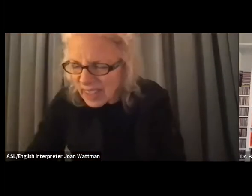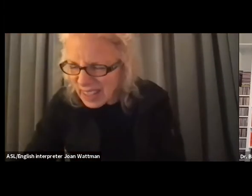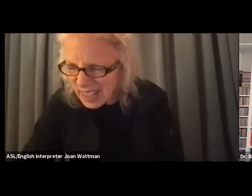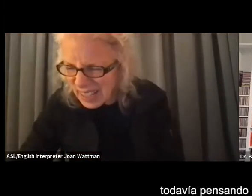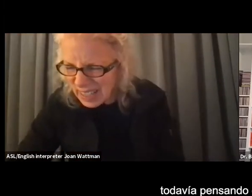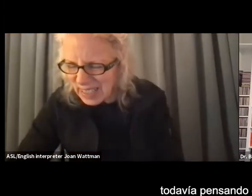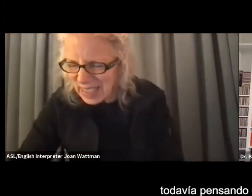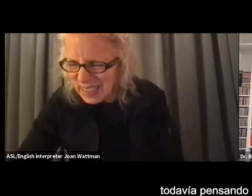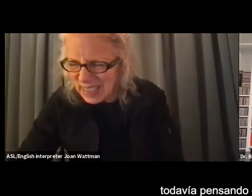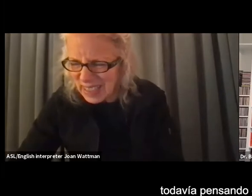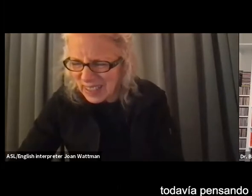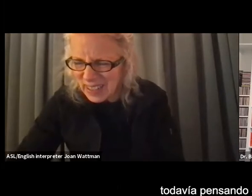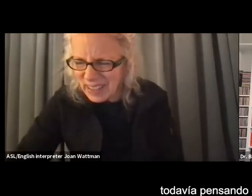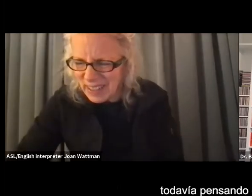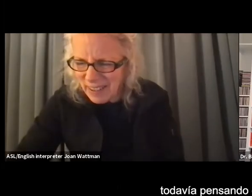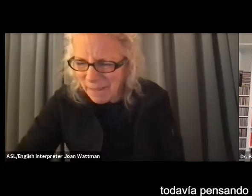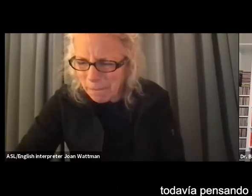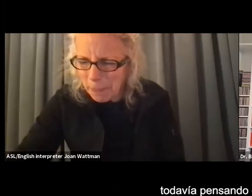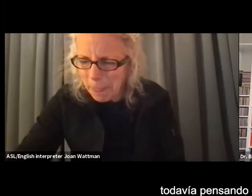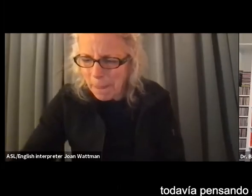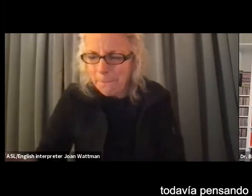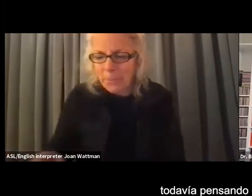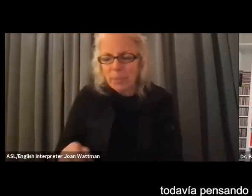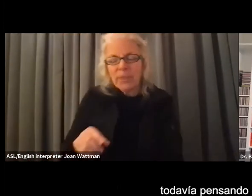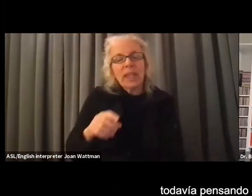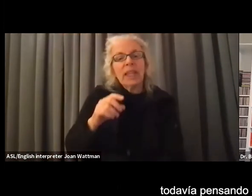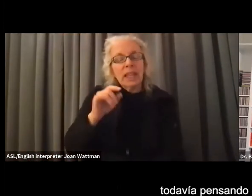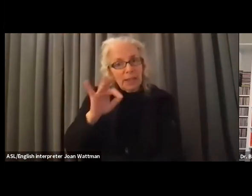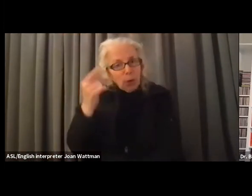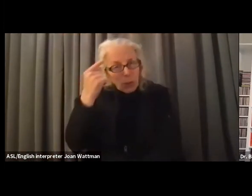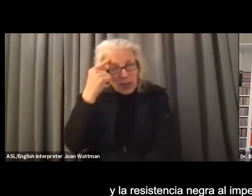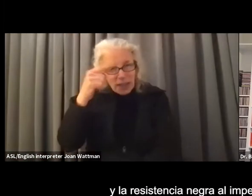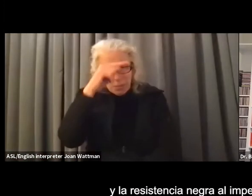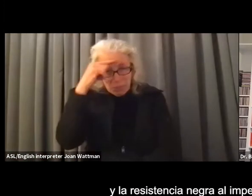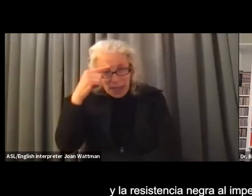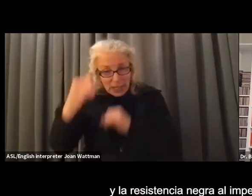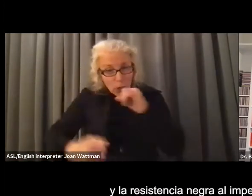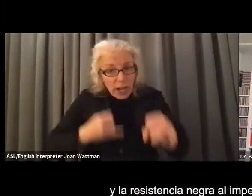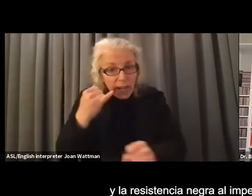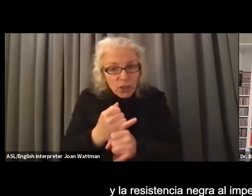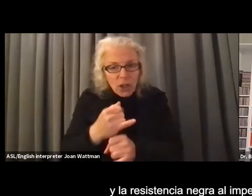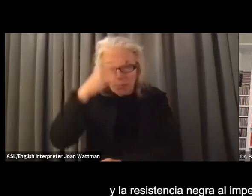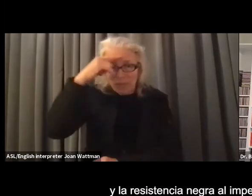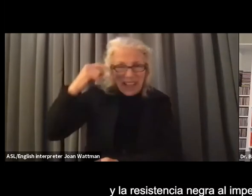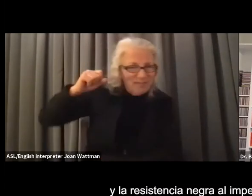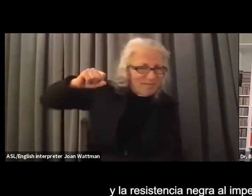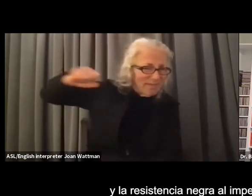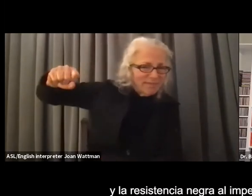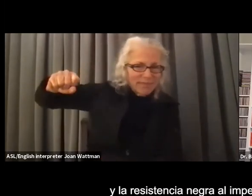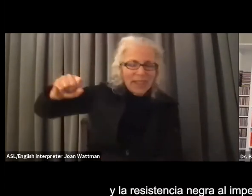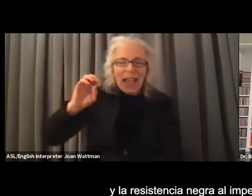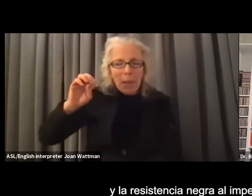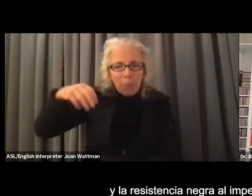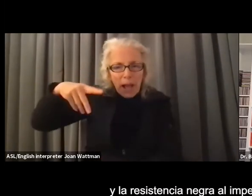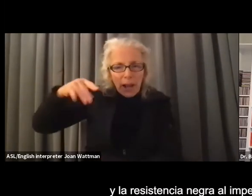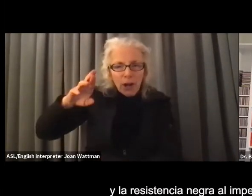So when we think, still thinking historically, when we think of Black internationalism and Black resistance to empire in the 1960s and